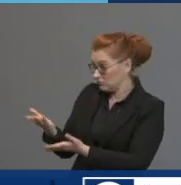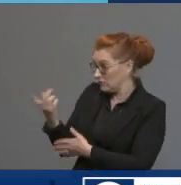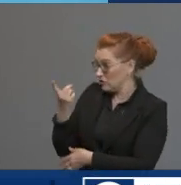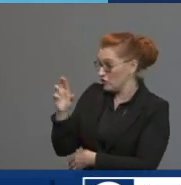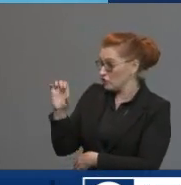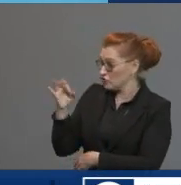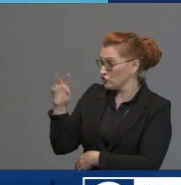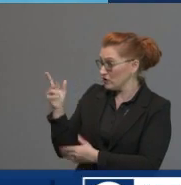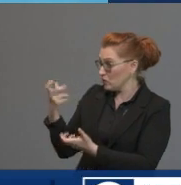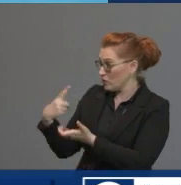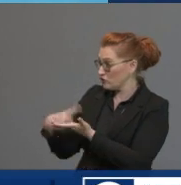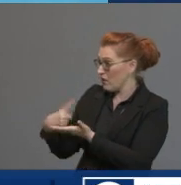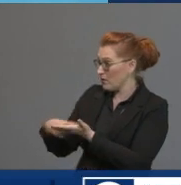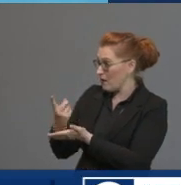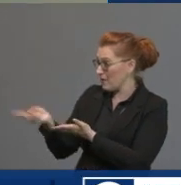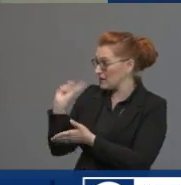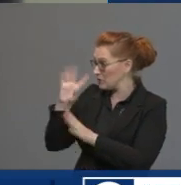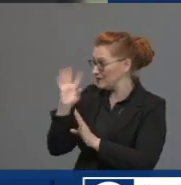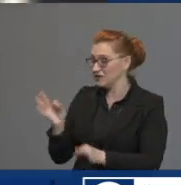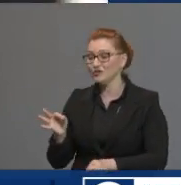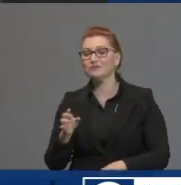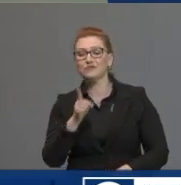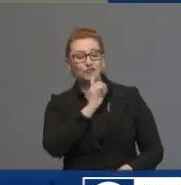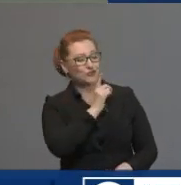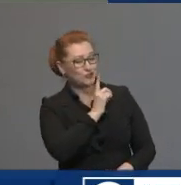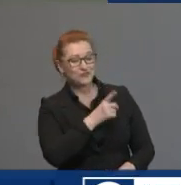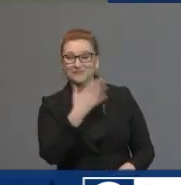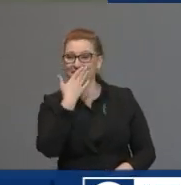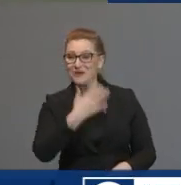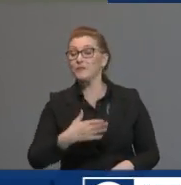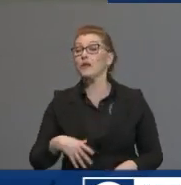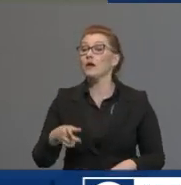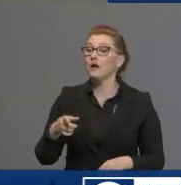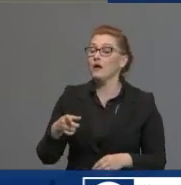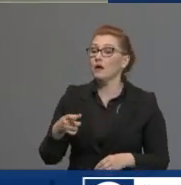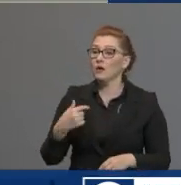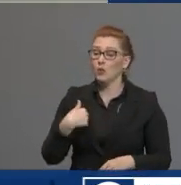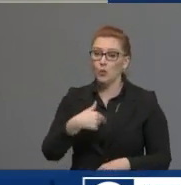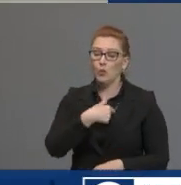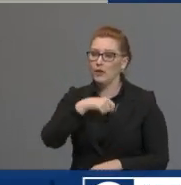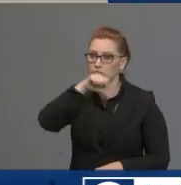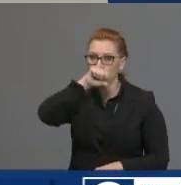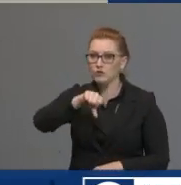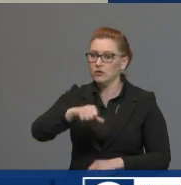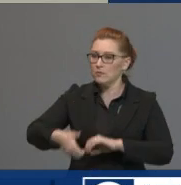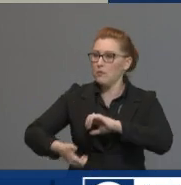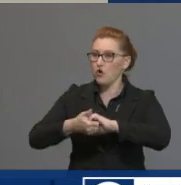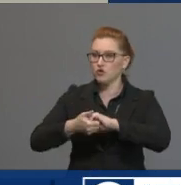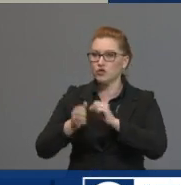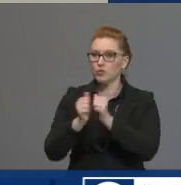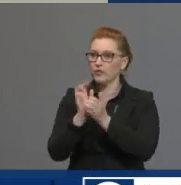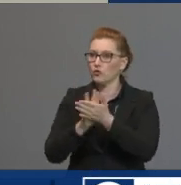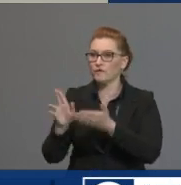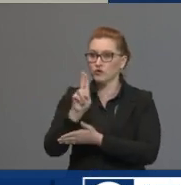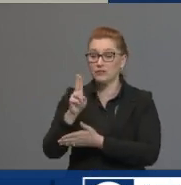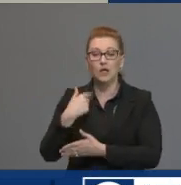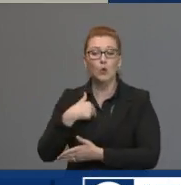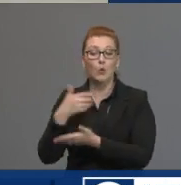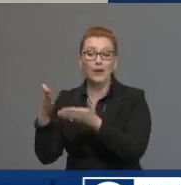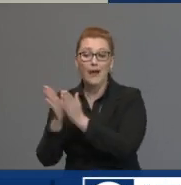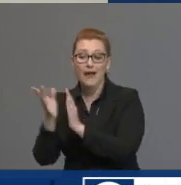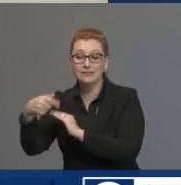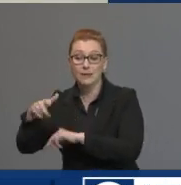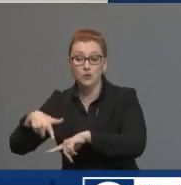want to talk about the decision last week. Sure. Yeah, thanks, Melissa. So we are very pleased with our partnership with the universities. We were asking